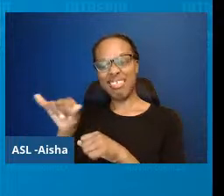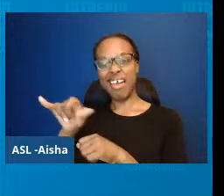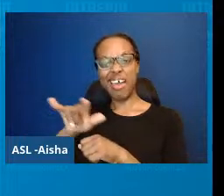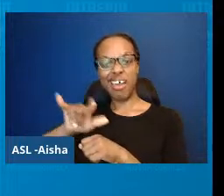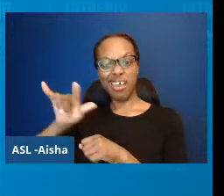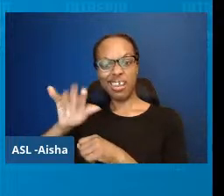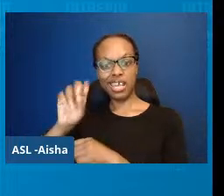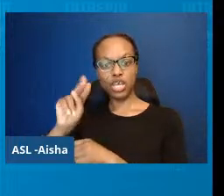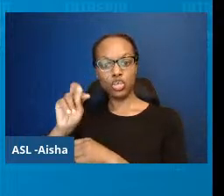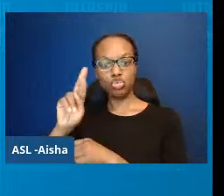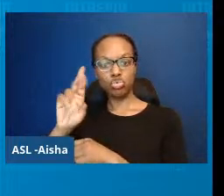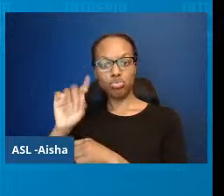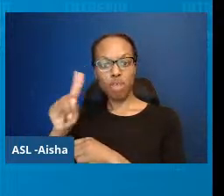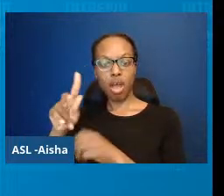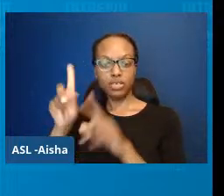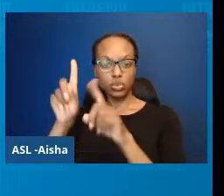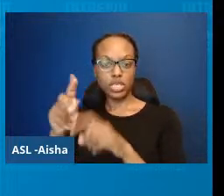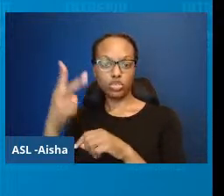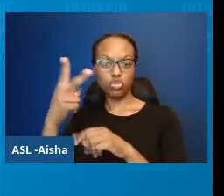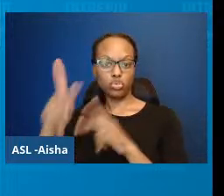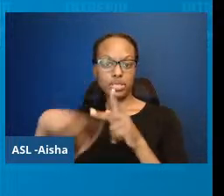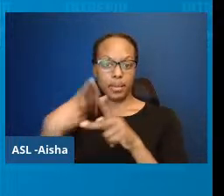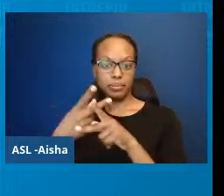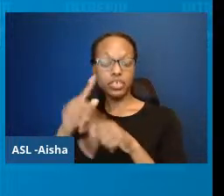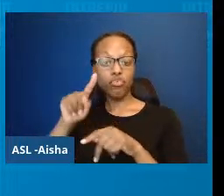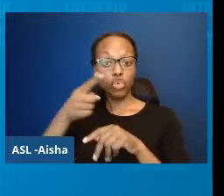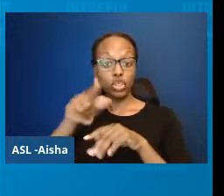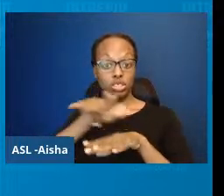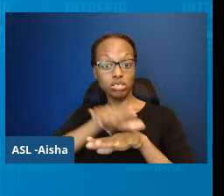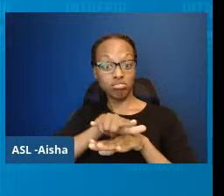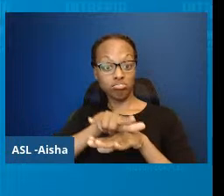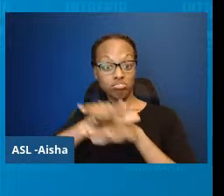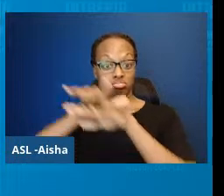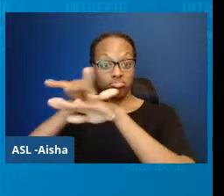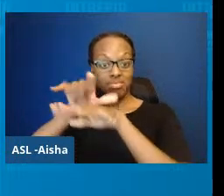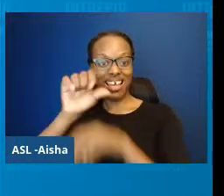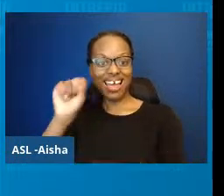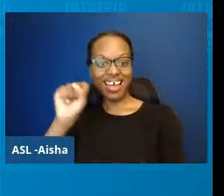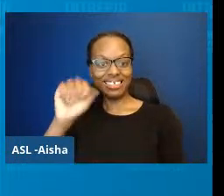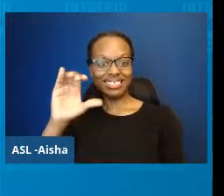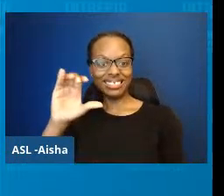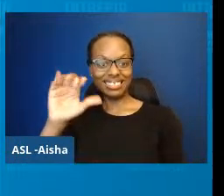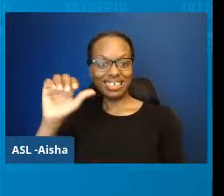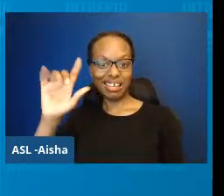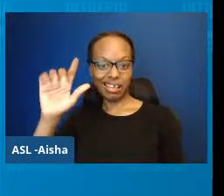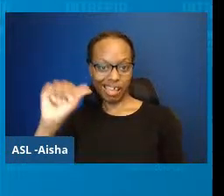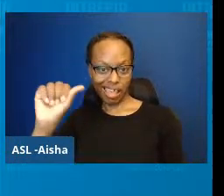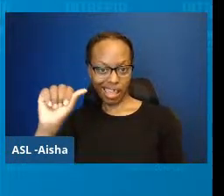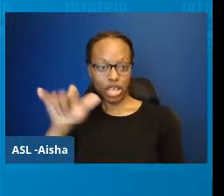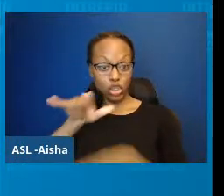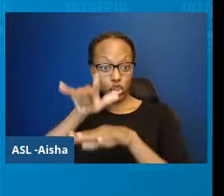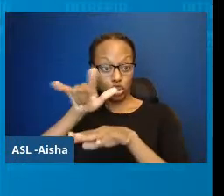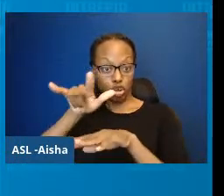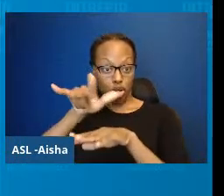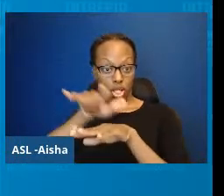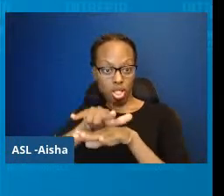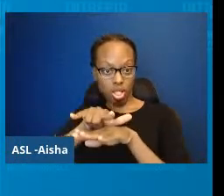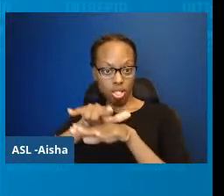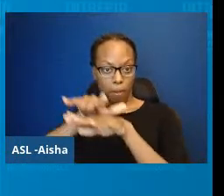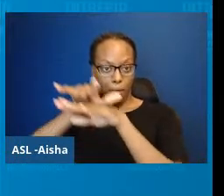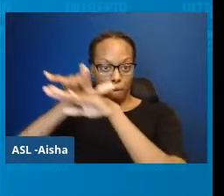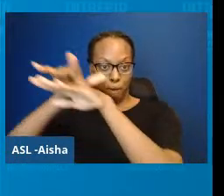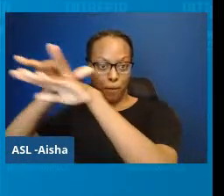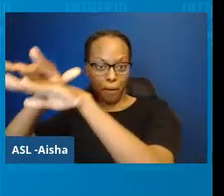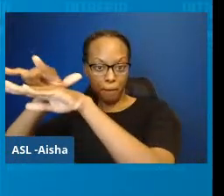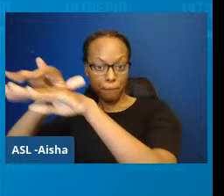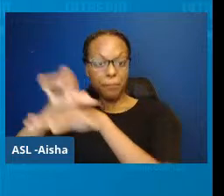first was testing the Shuttle Carrier Aircraft, or the SCA, with the shuttle attached to it. The second was